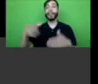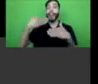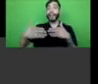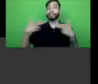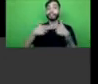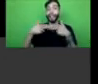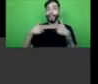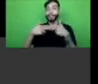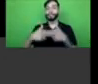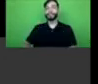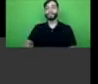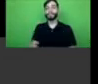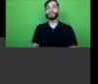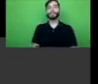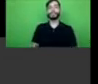Thank you.